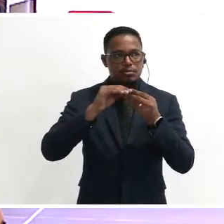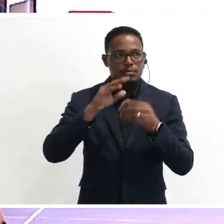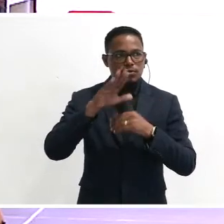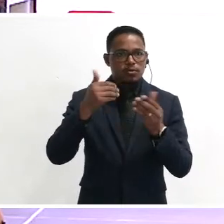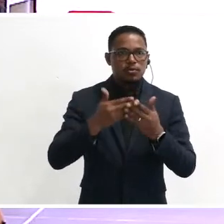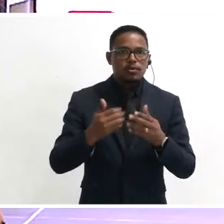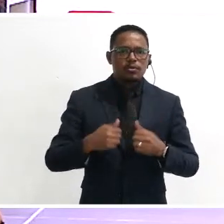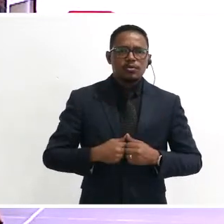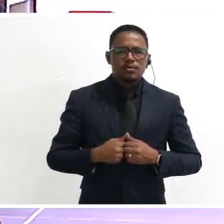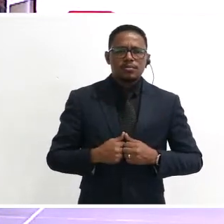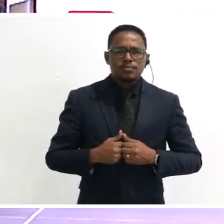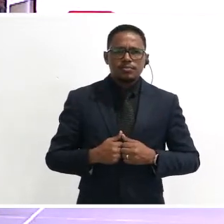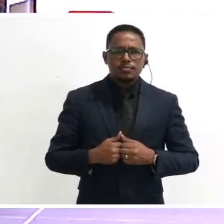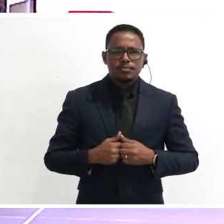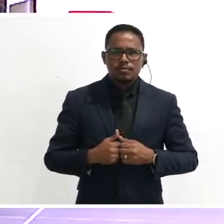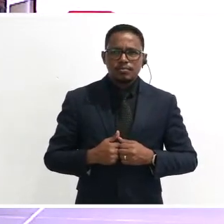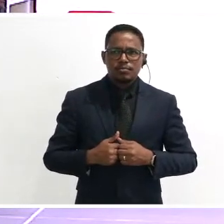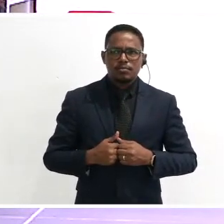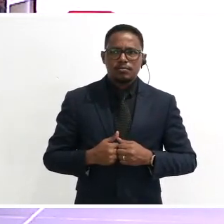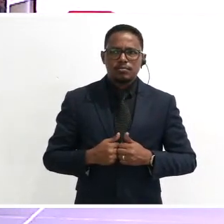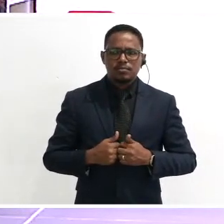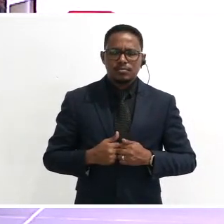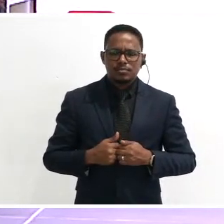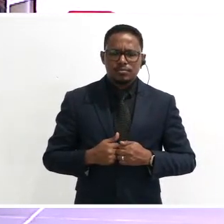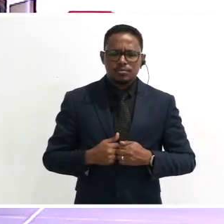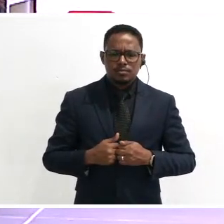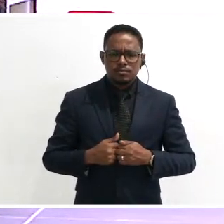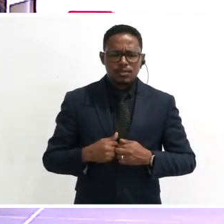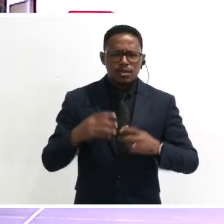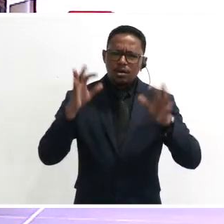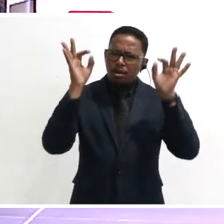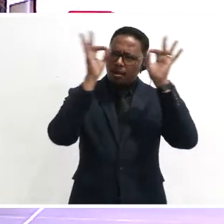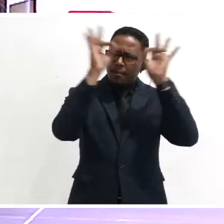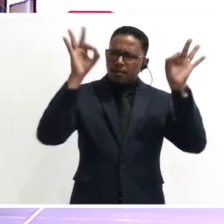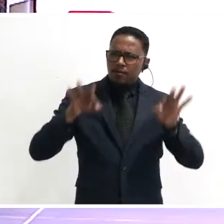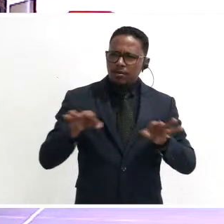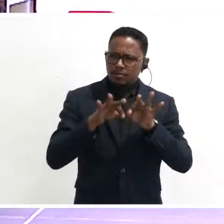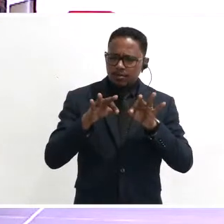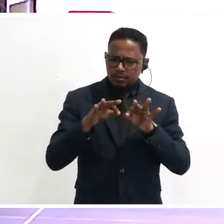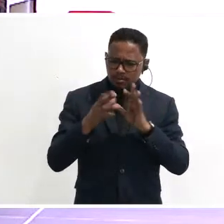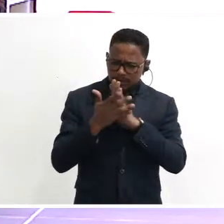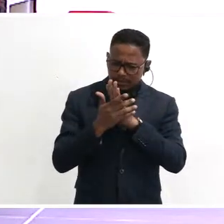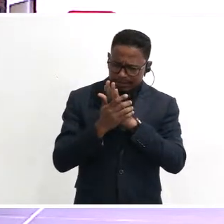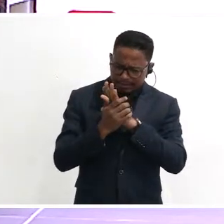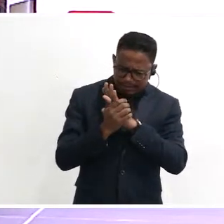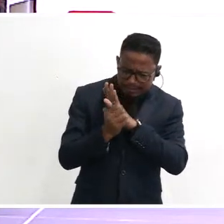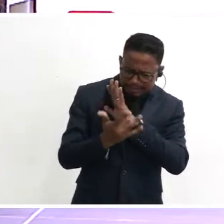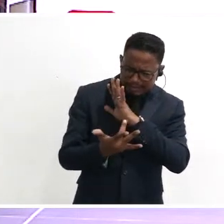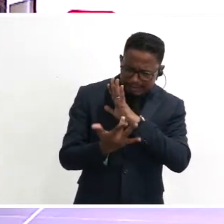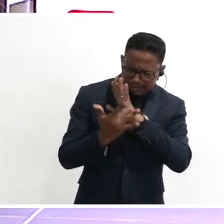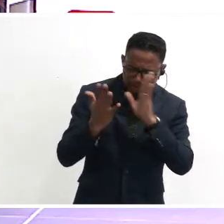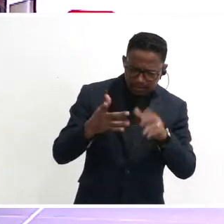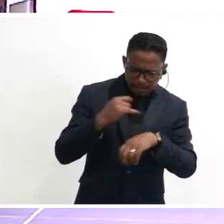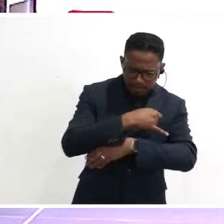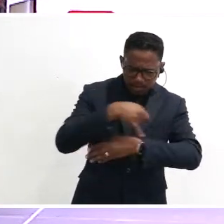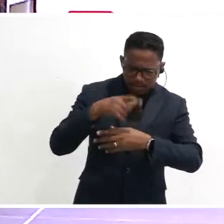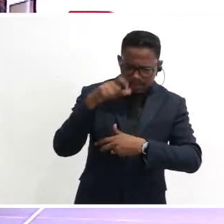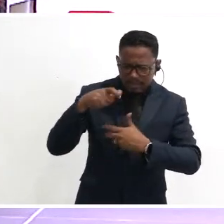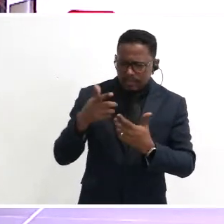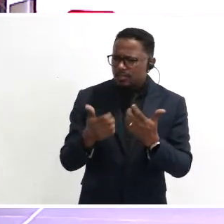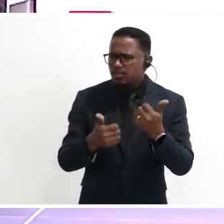the perfect profile or technical abilities of a packaging engineer today?